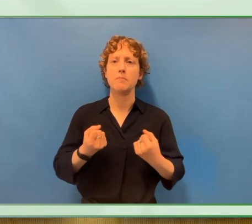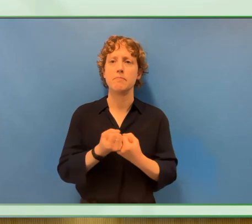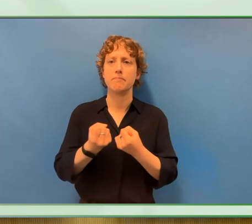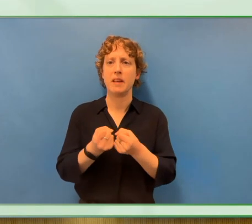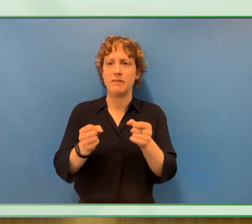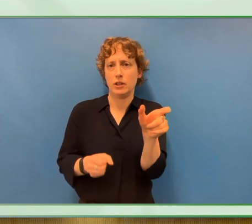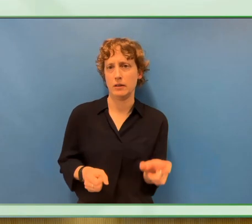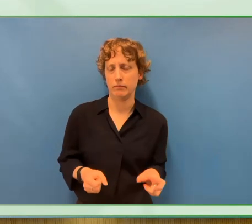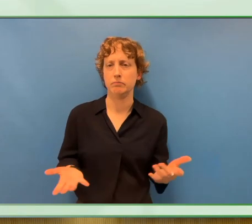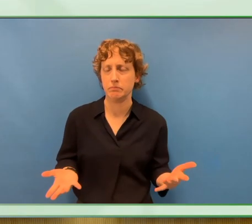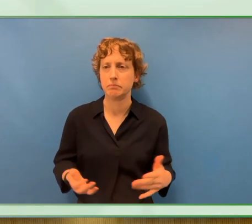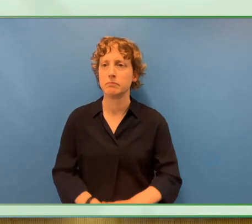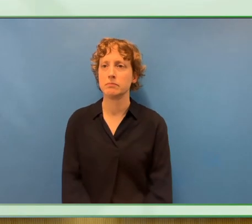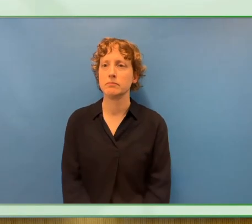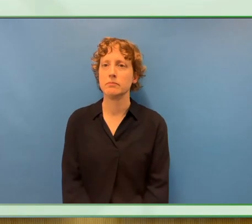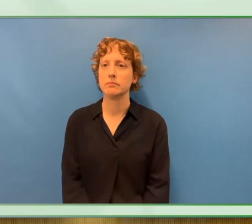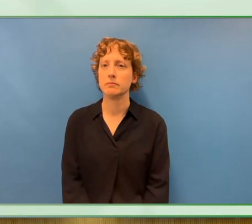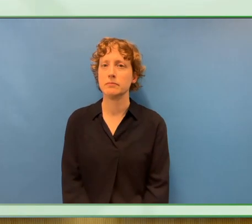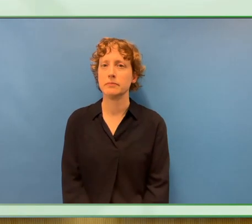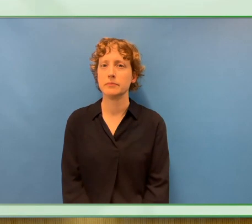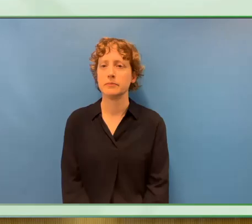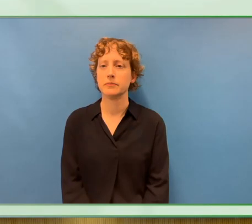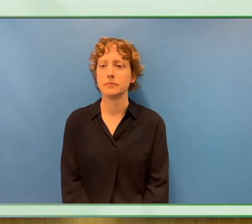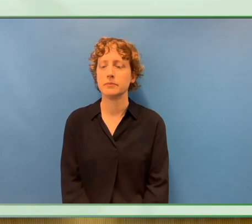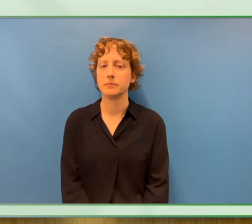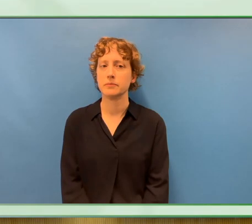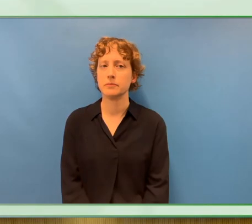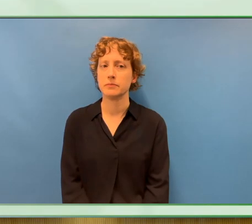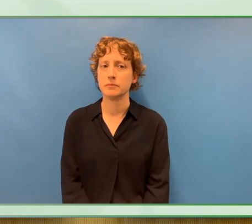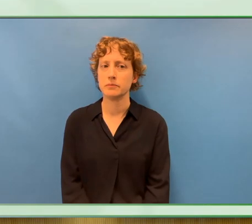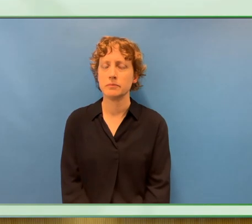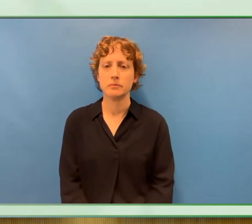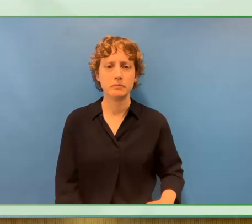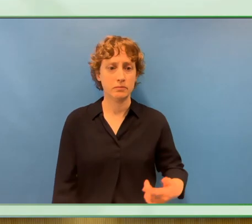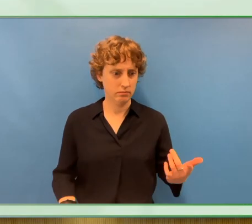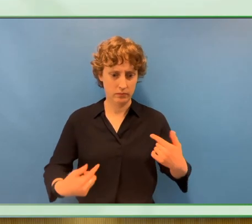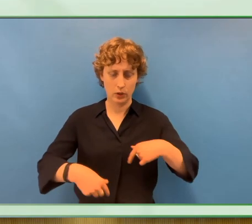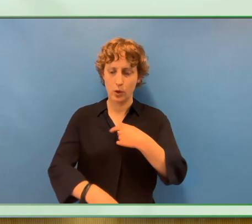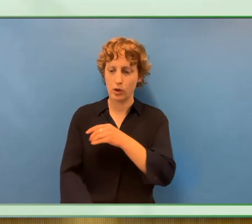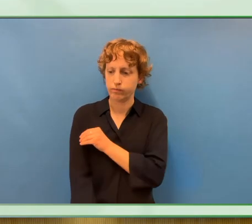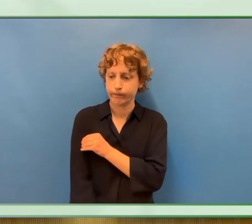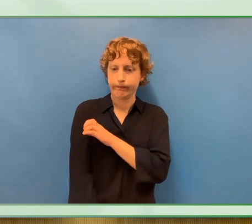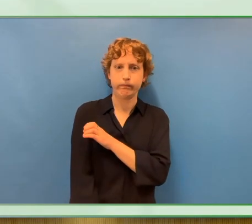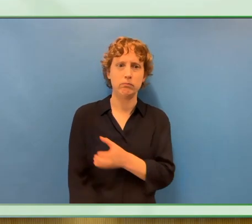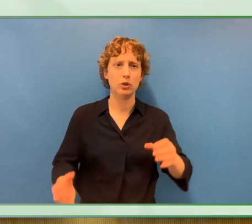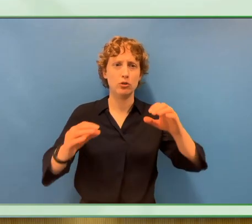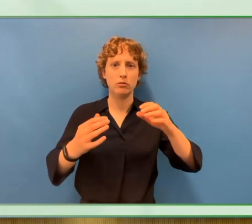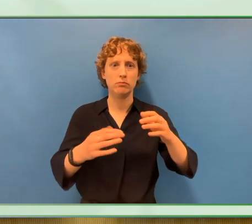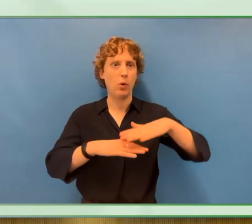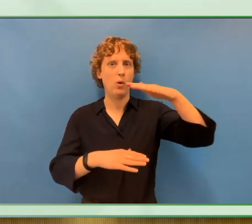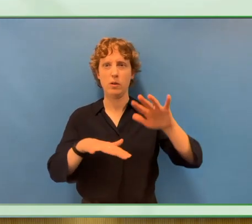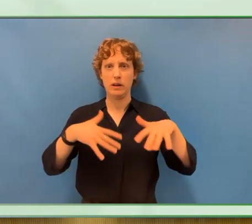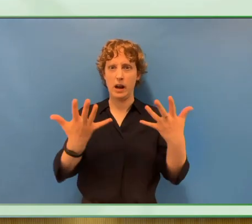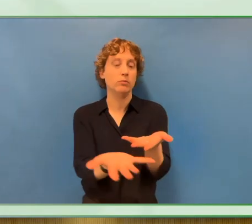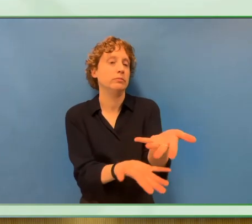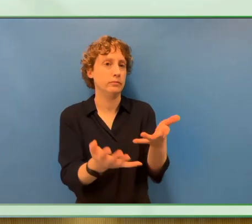can we build more power when relating with businesses, and not to be afraid, as you rightly